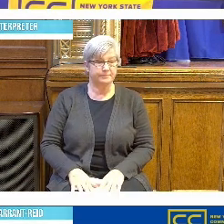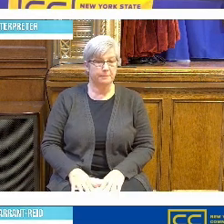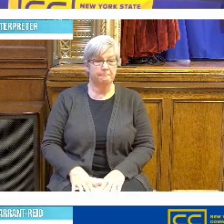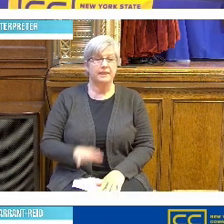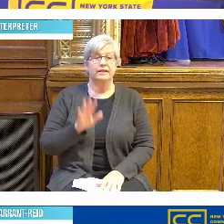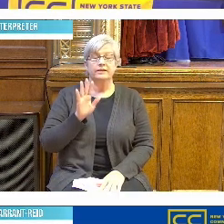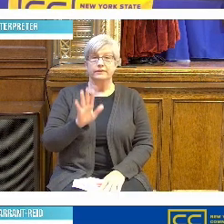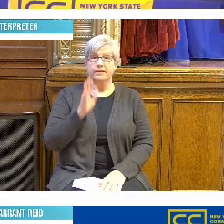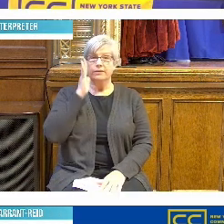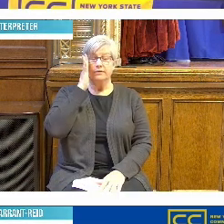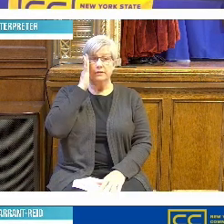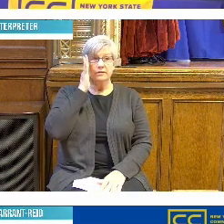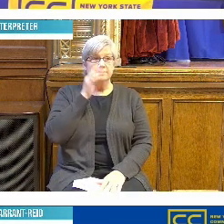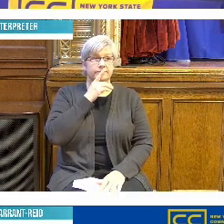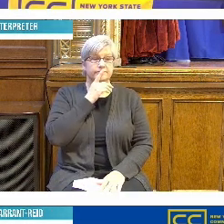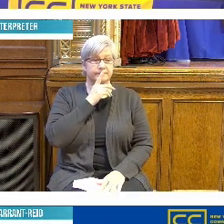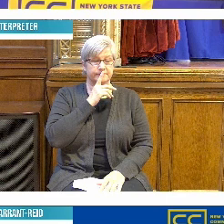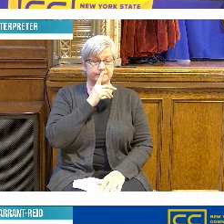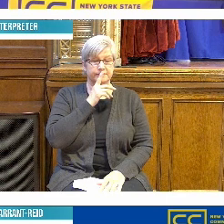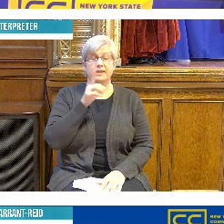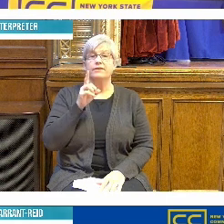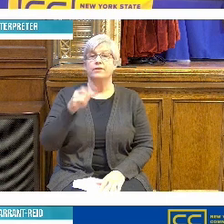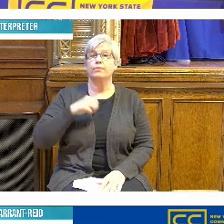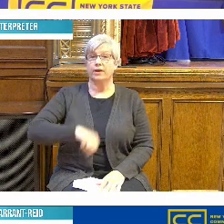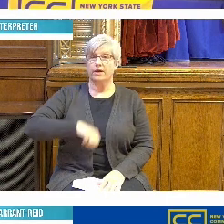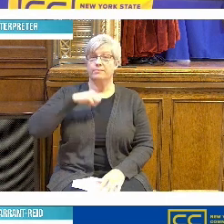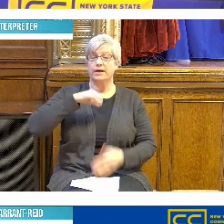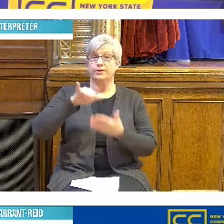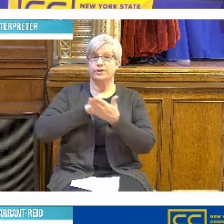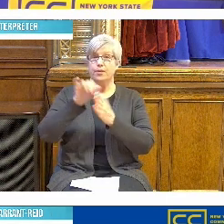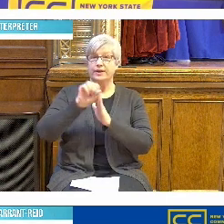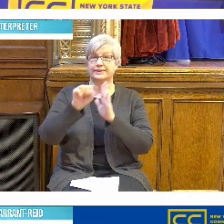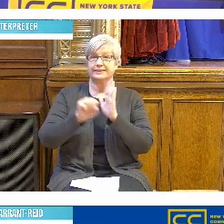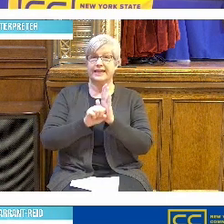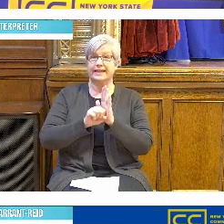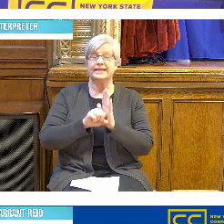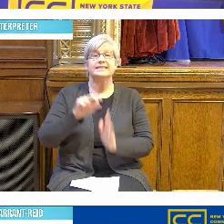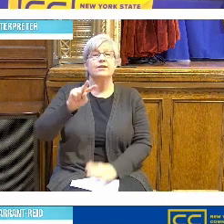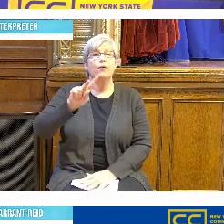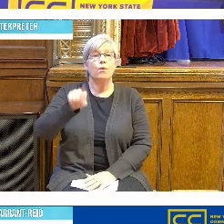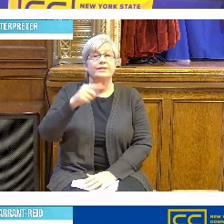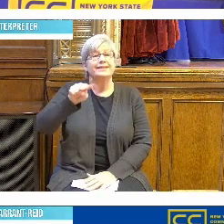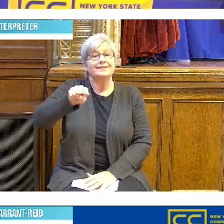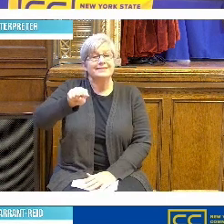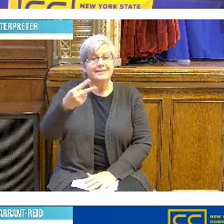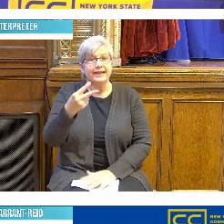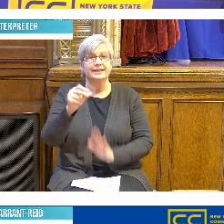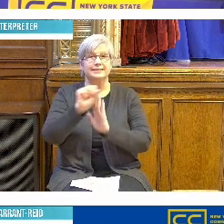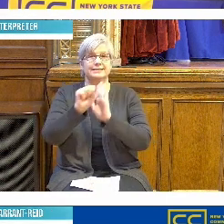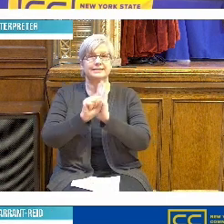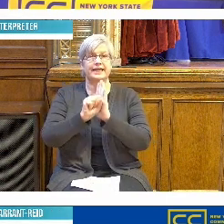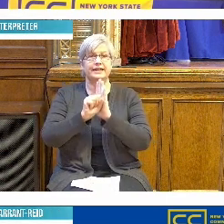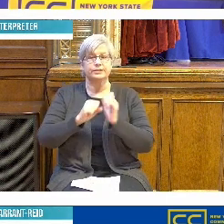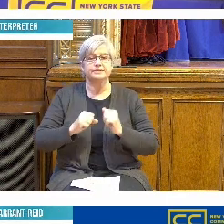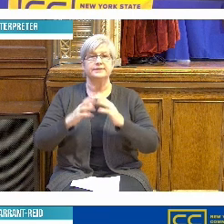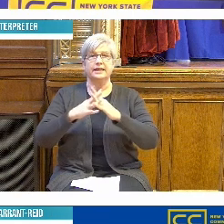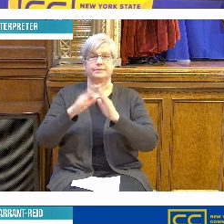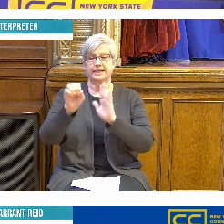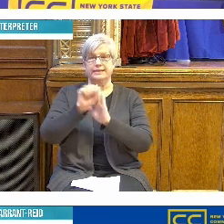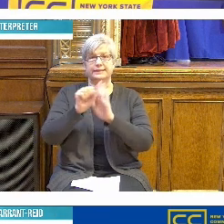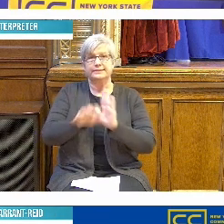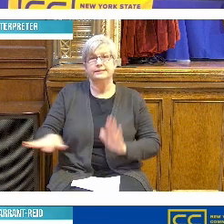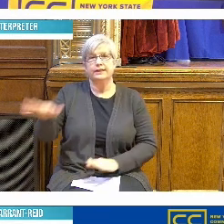We are really proud that New York State is only the second state to establish a